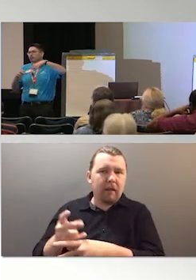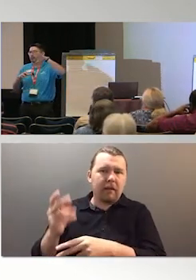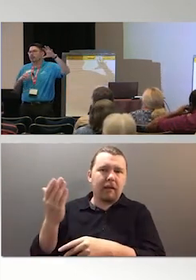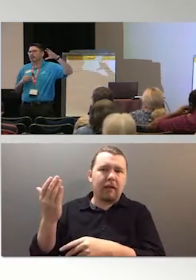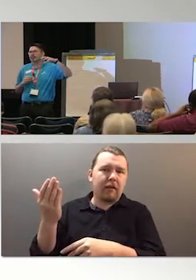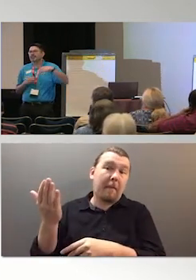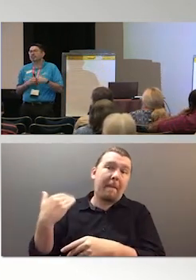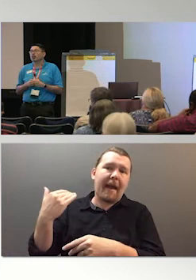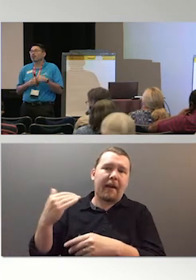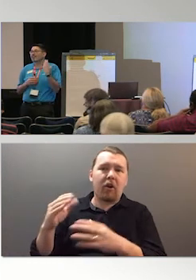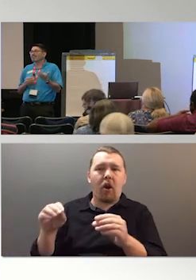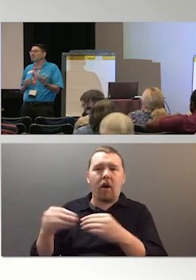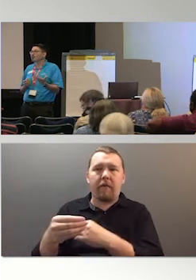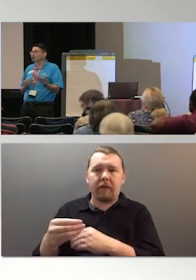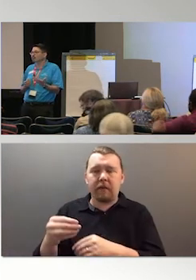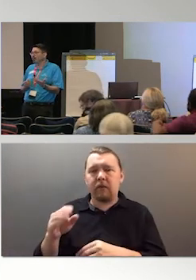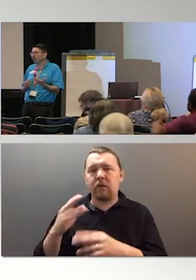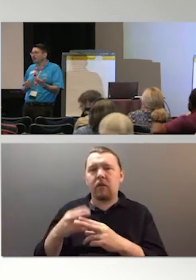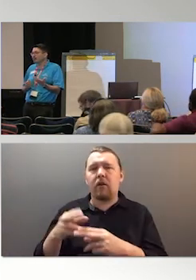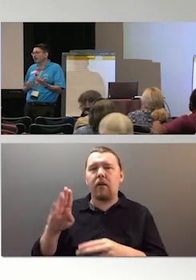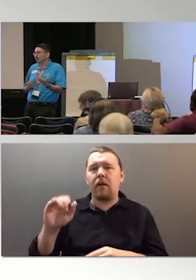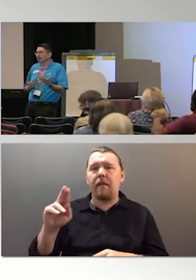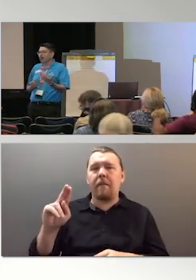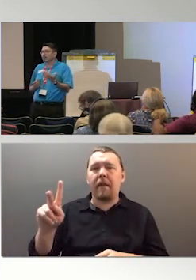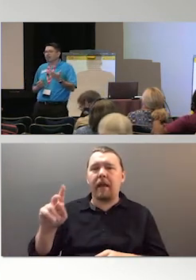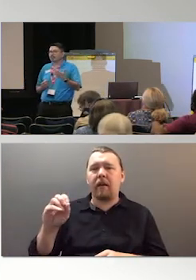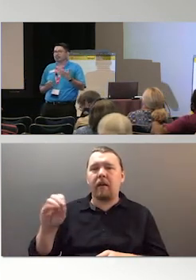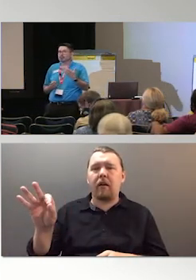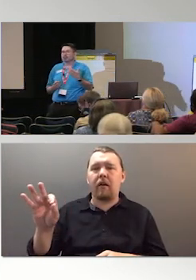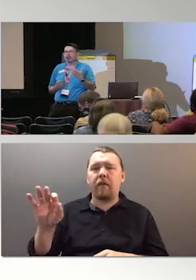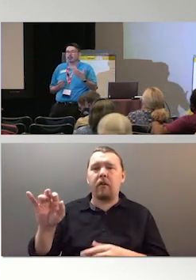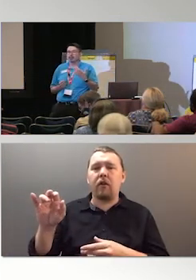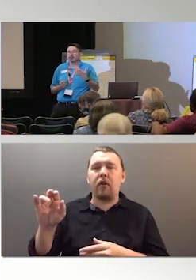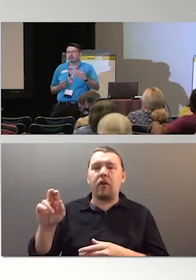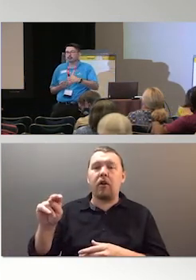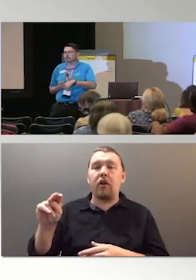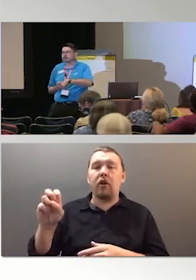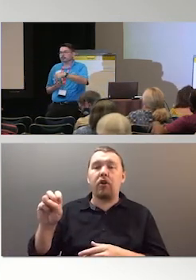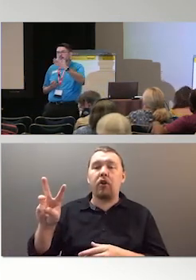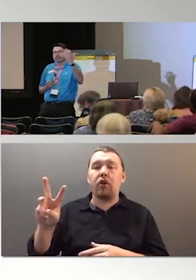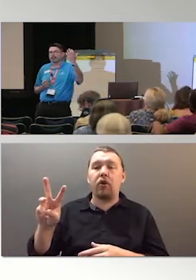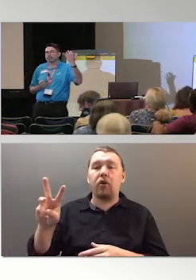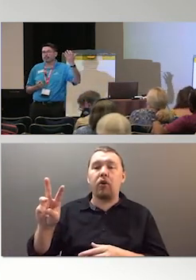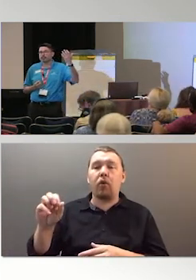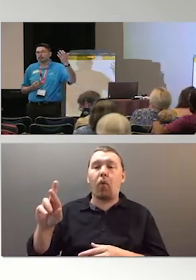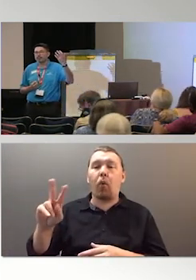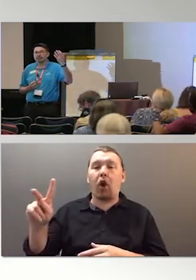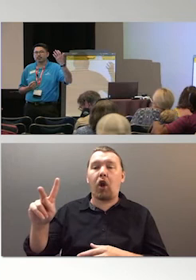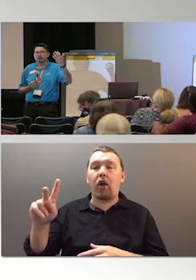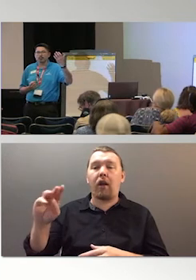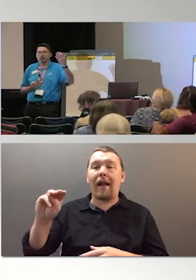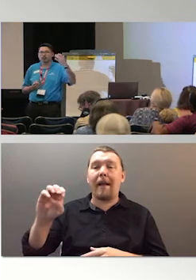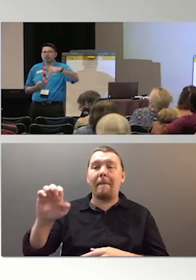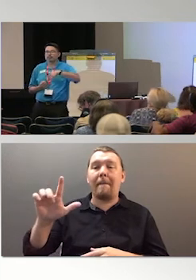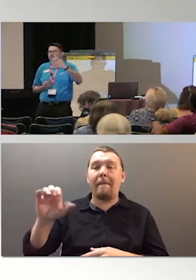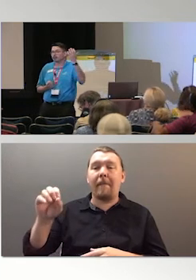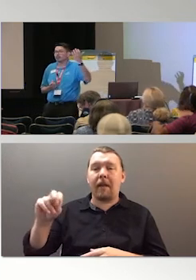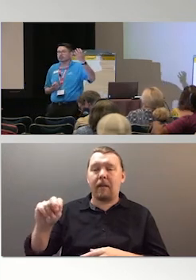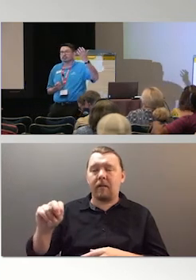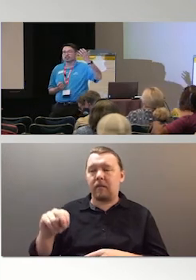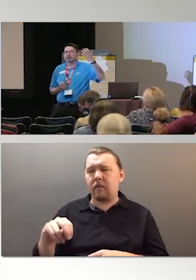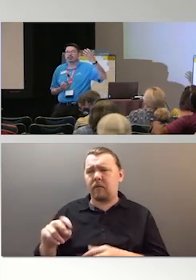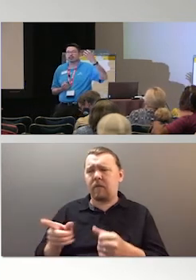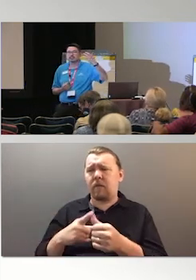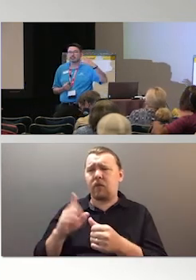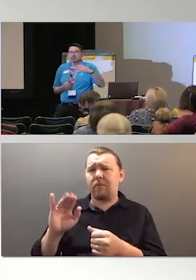for Florida, and that's called Bank of New York Mellon. Bank of New York Mellon, I think the first bank in the world, or at